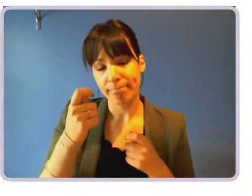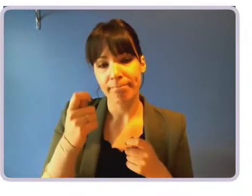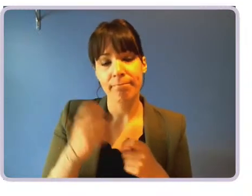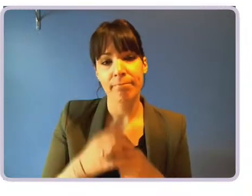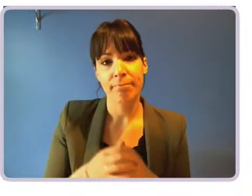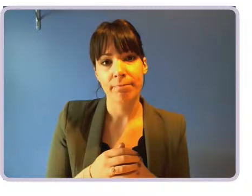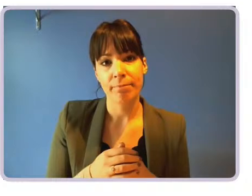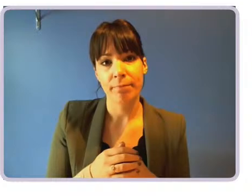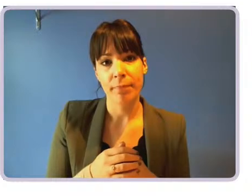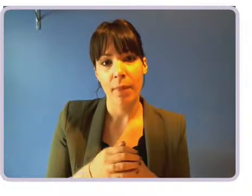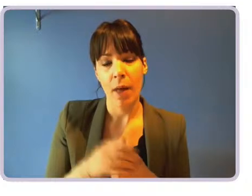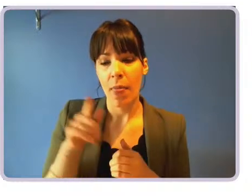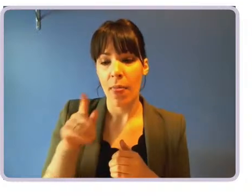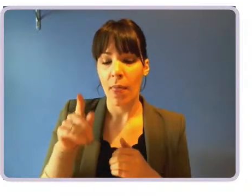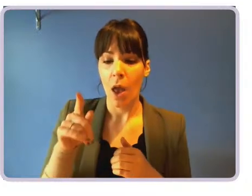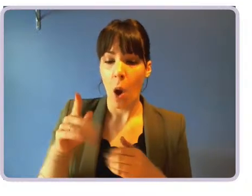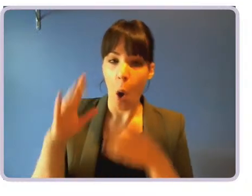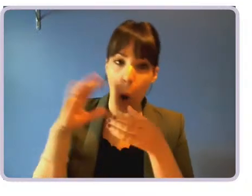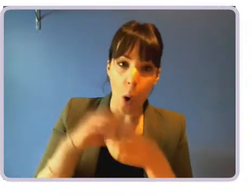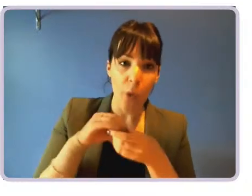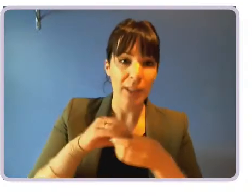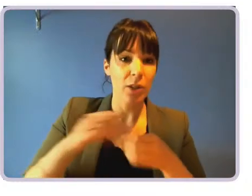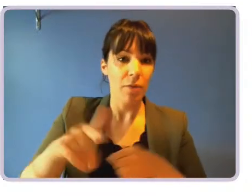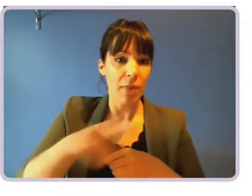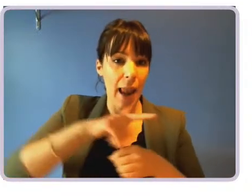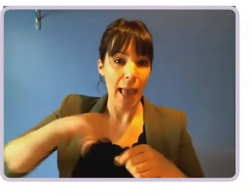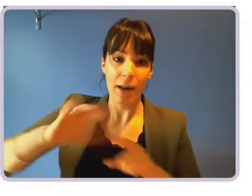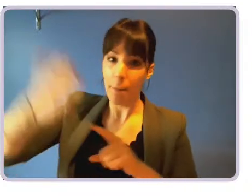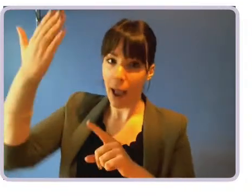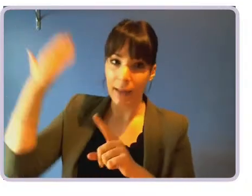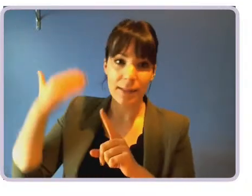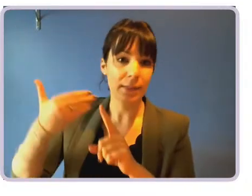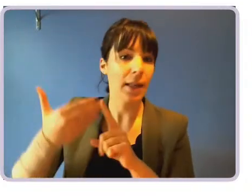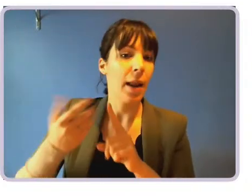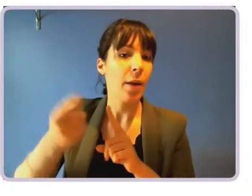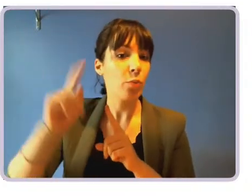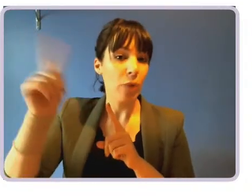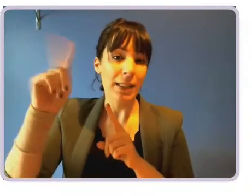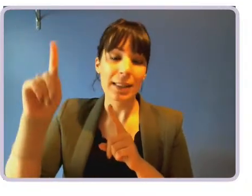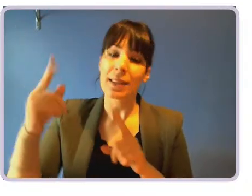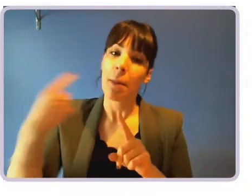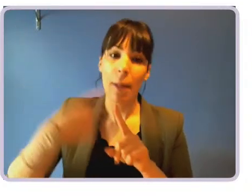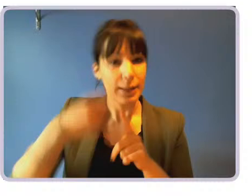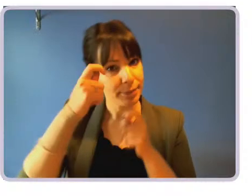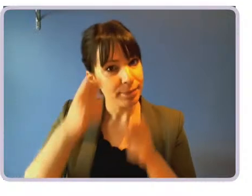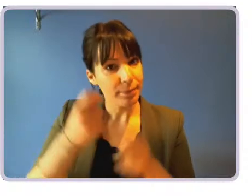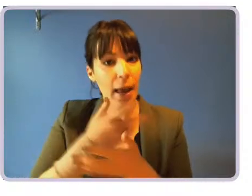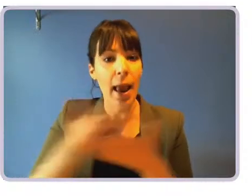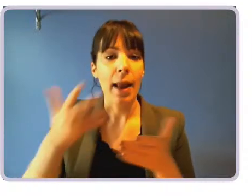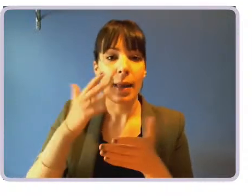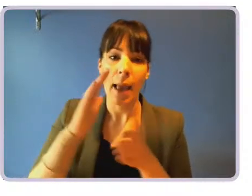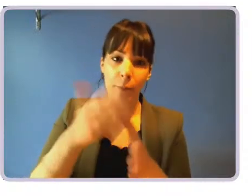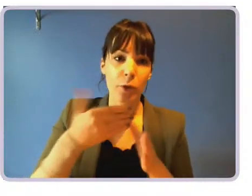owners past and present, and any Aboriginal people in the audience today.